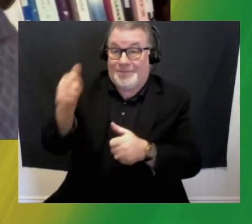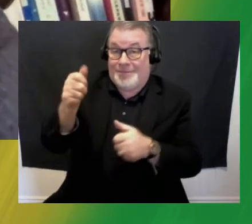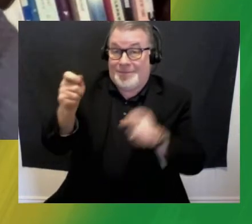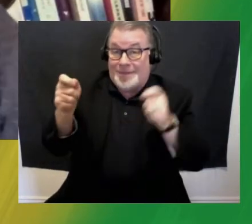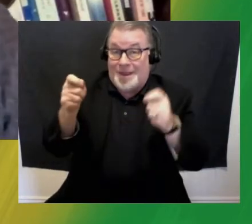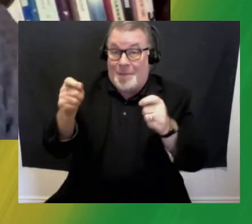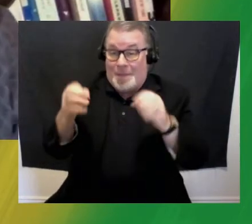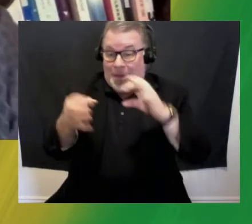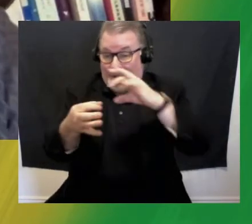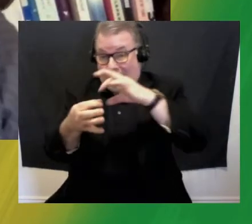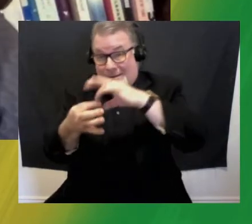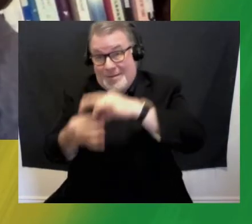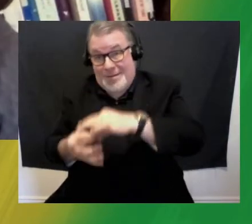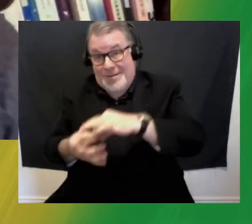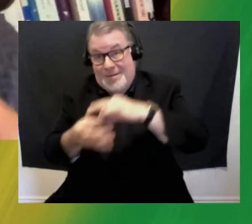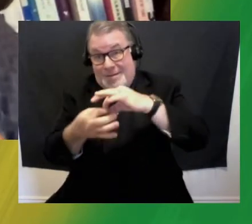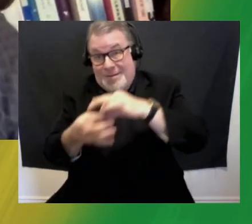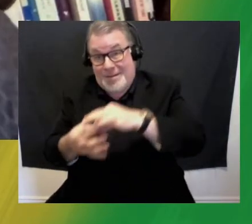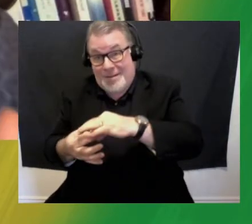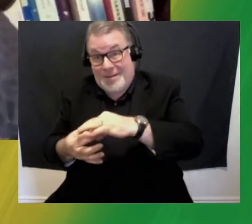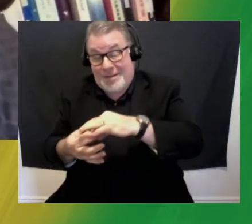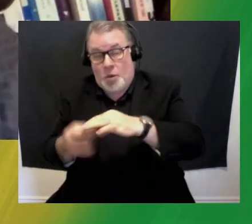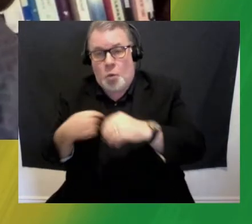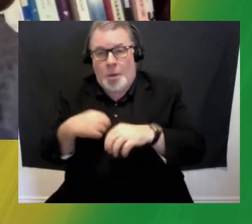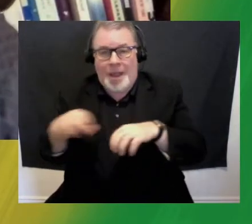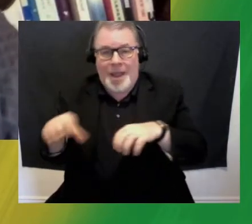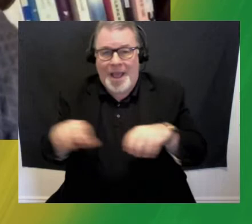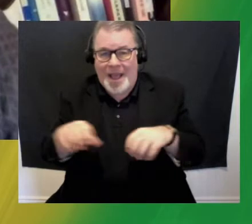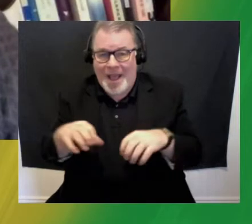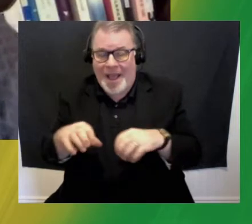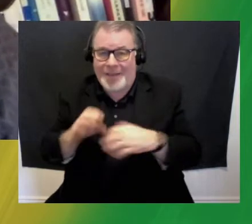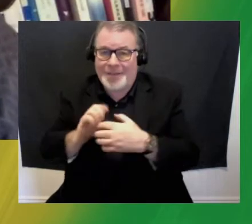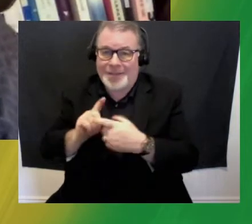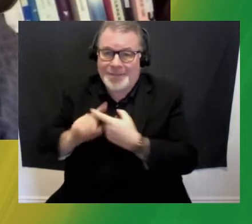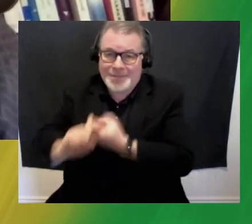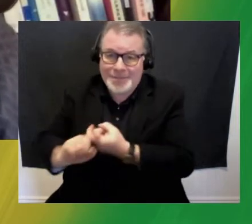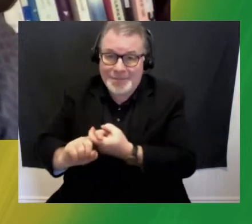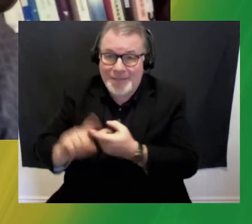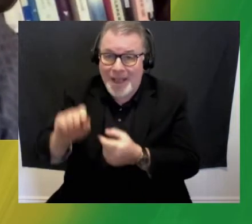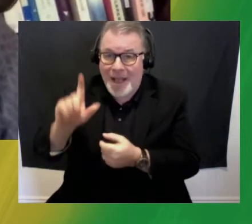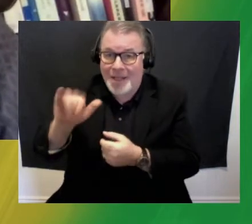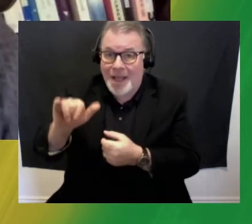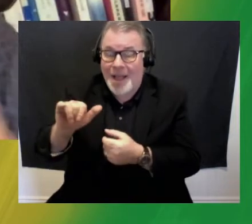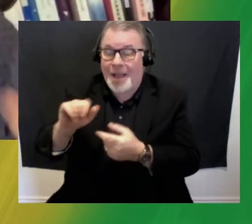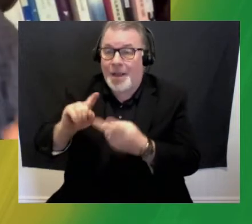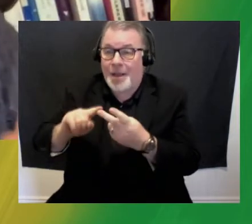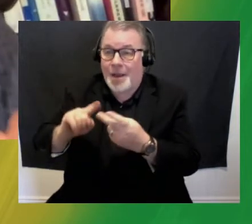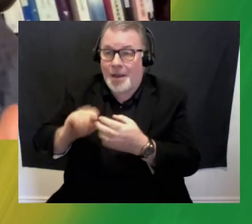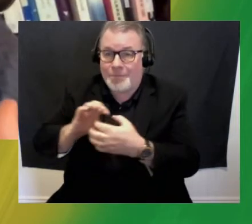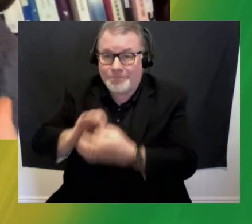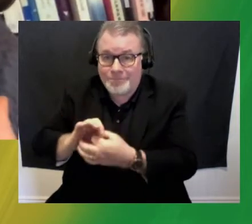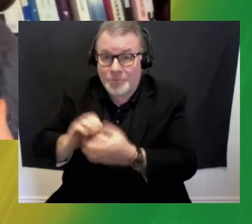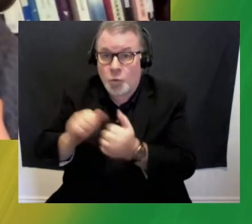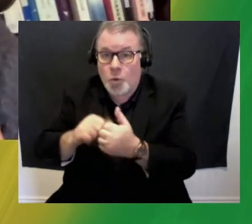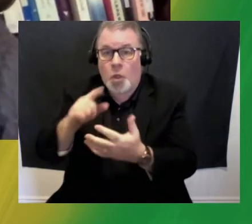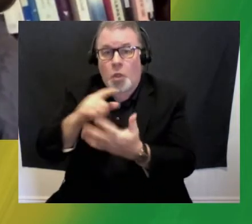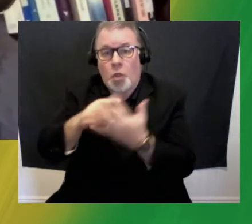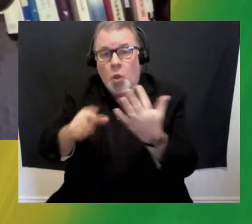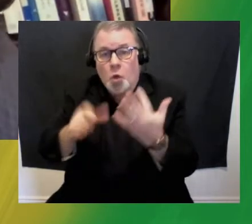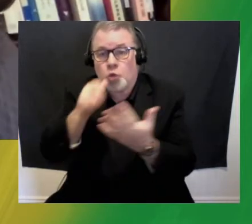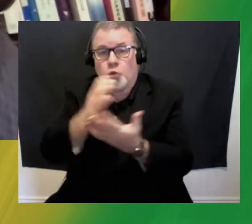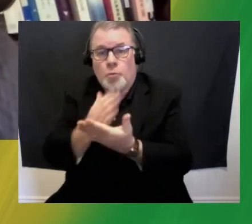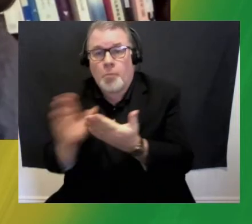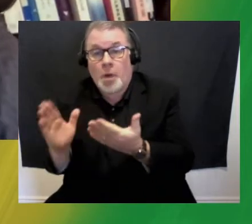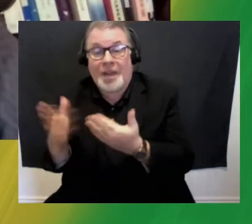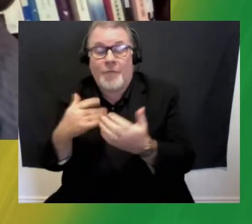of binary or that dyad that we act in solidarity and allyship with those who are being marginalized. And so even though I tend to focus on race, my remarks are